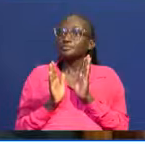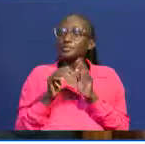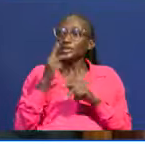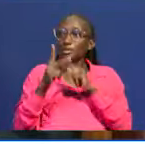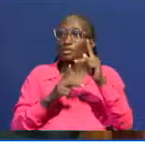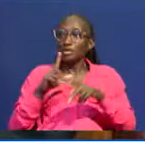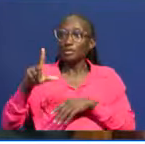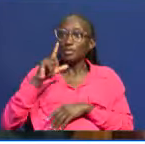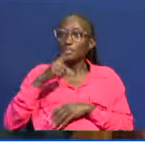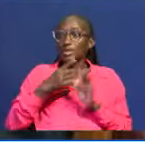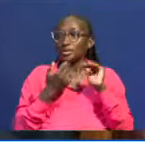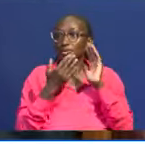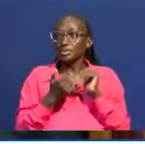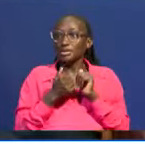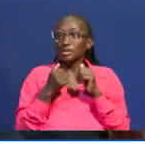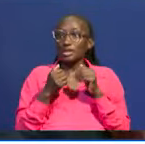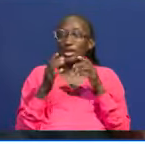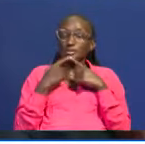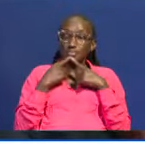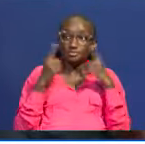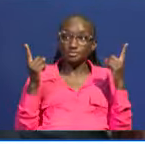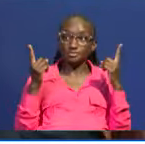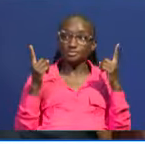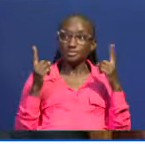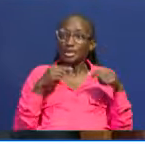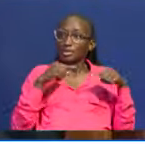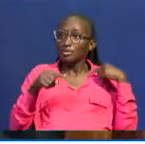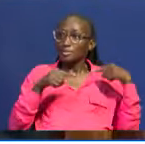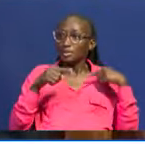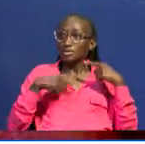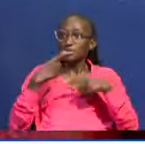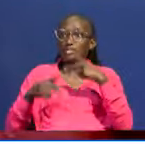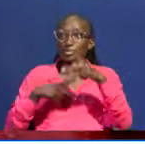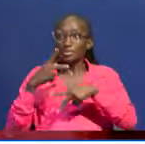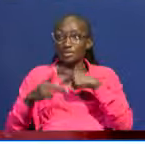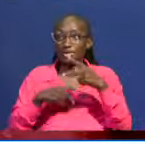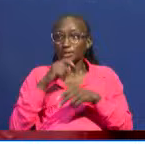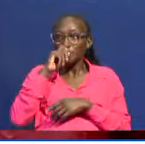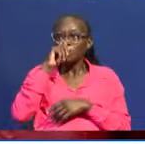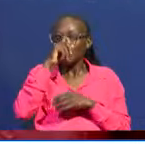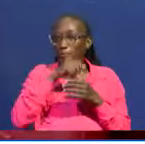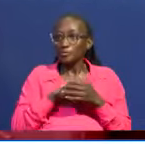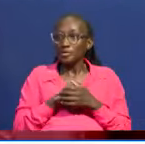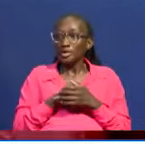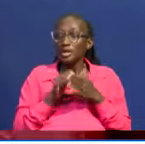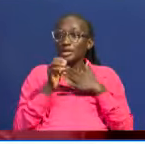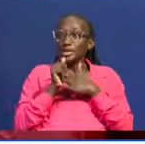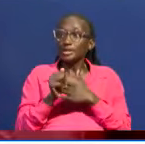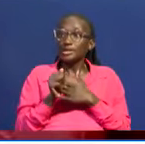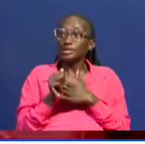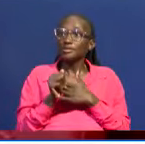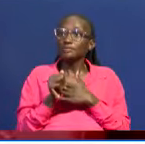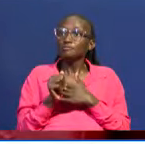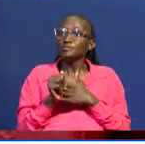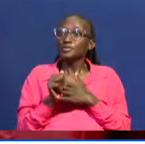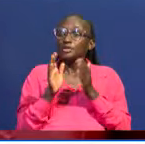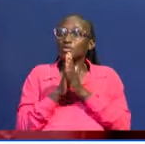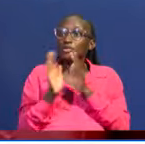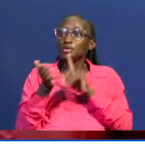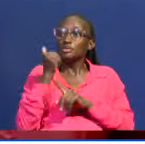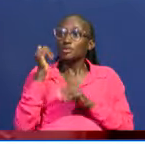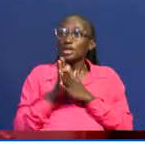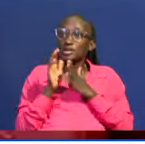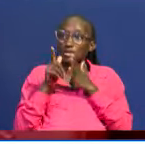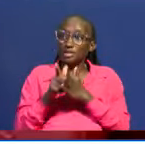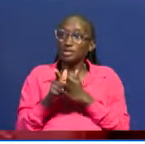And therefore would have expected an advertisement, a competitive process, to leading to its acquisition and